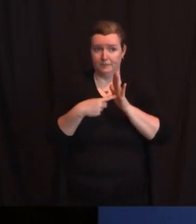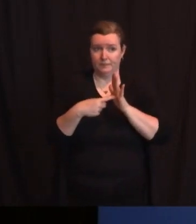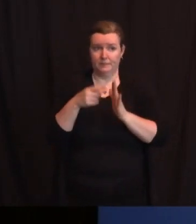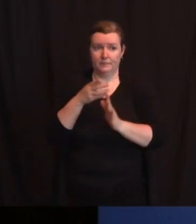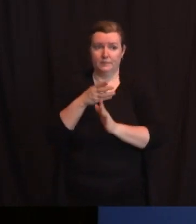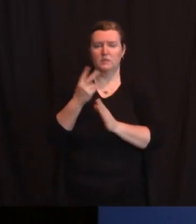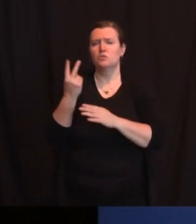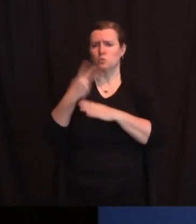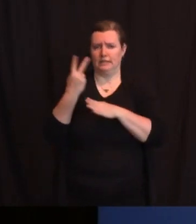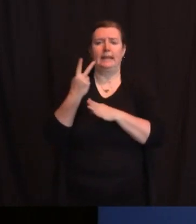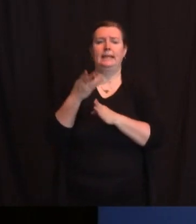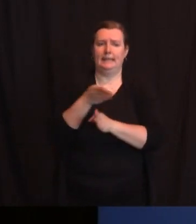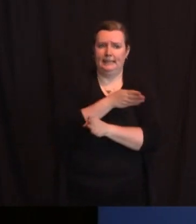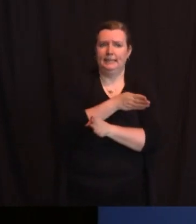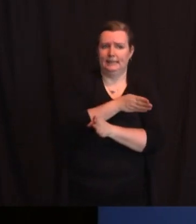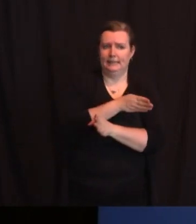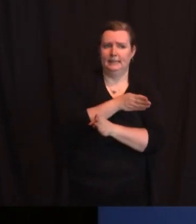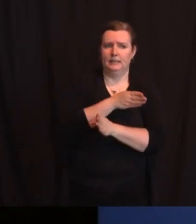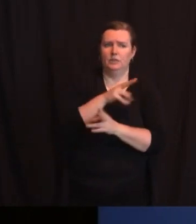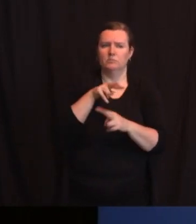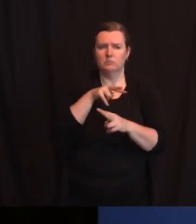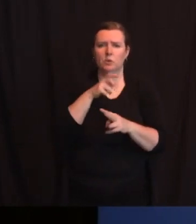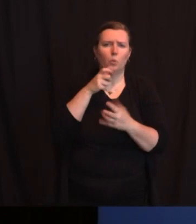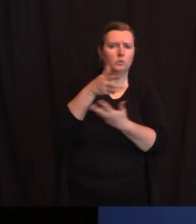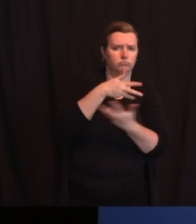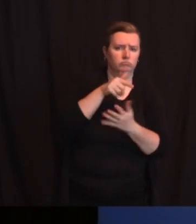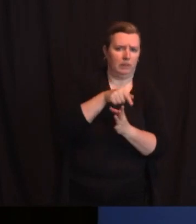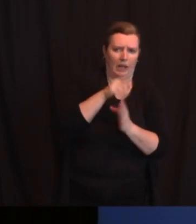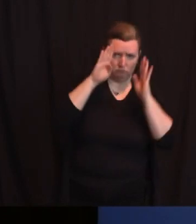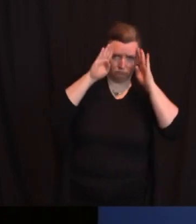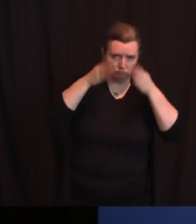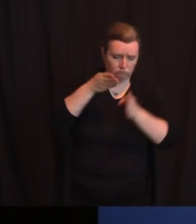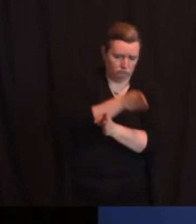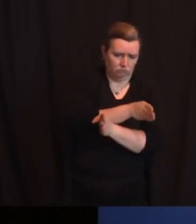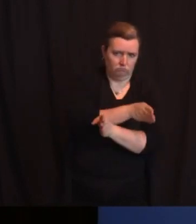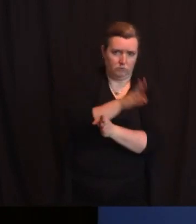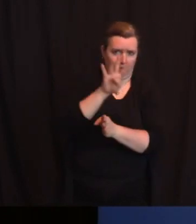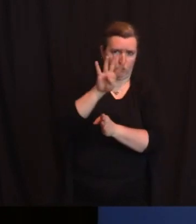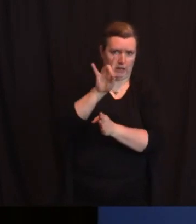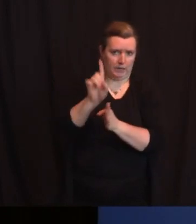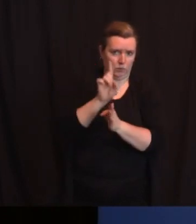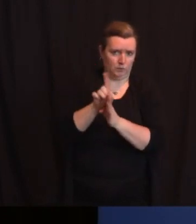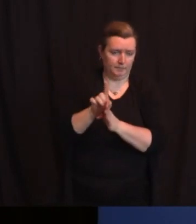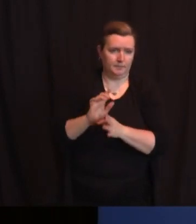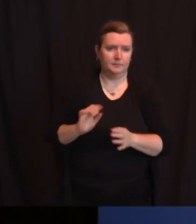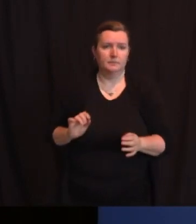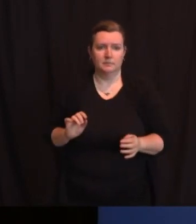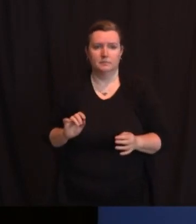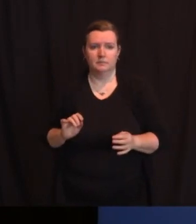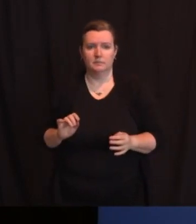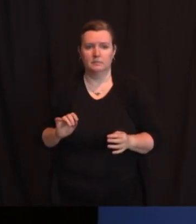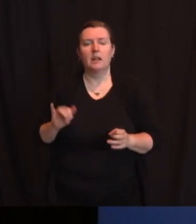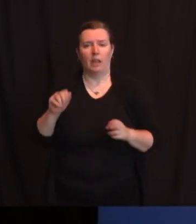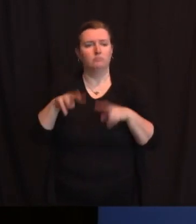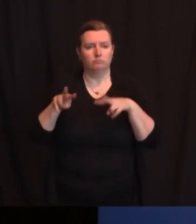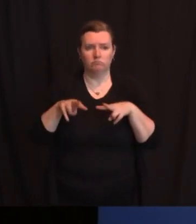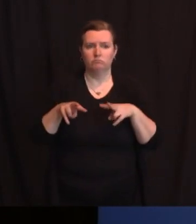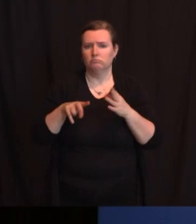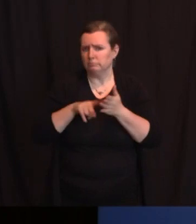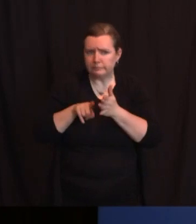where they might potentially be transmitting the virus. We look at 48 hours before when individuals are